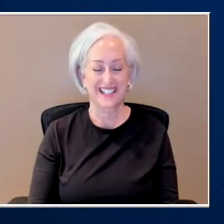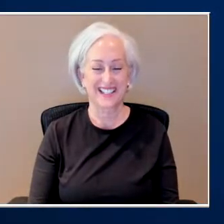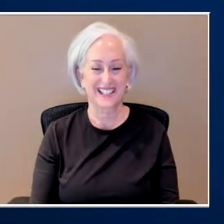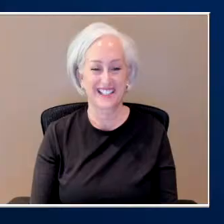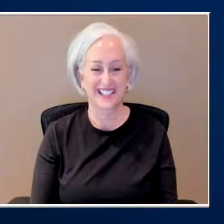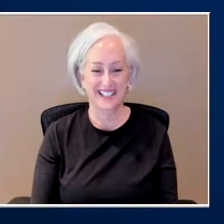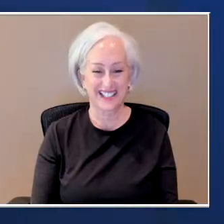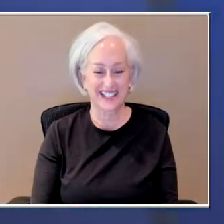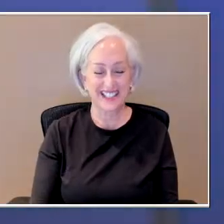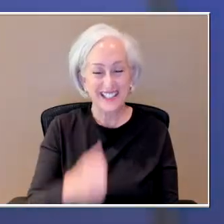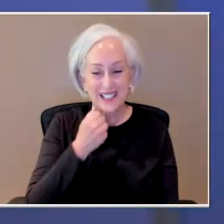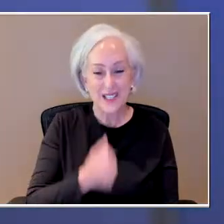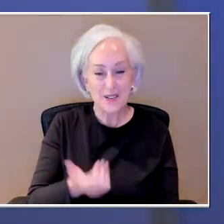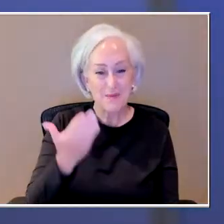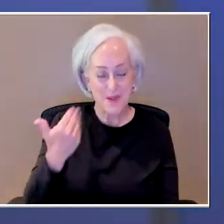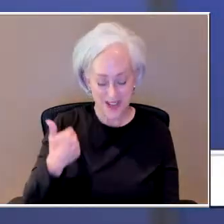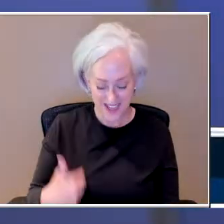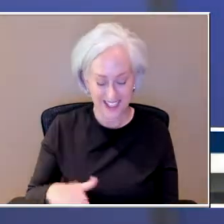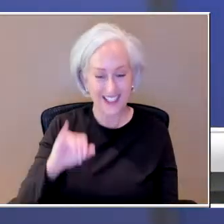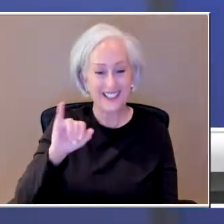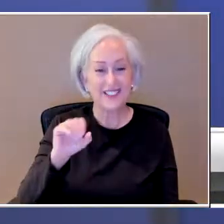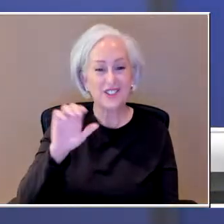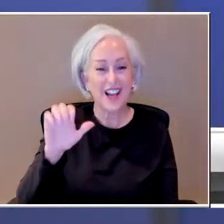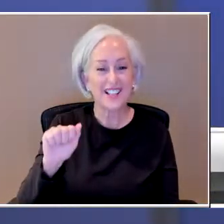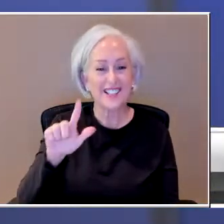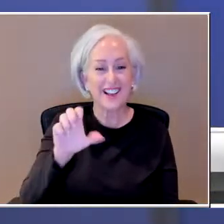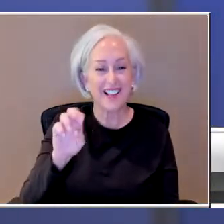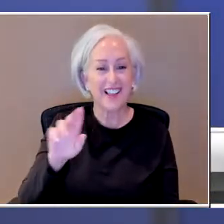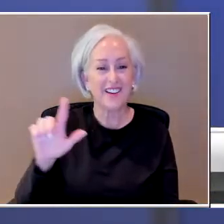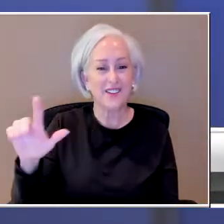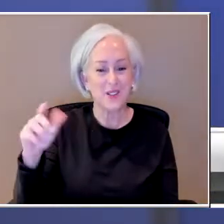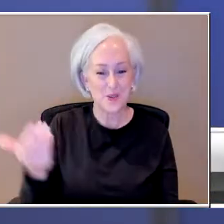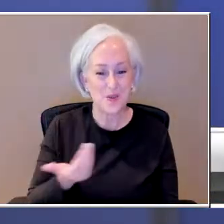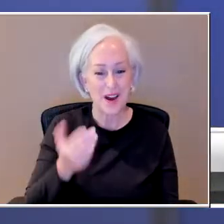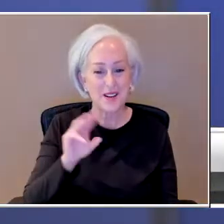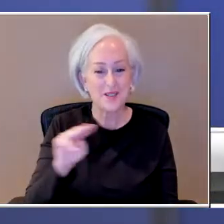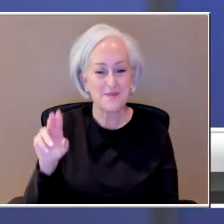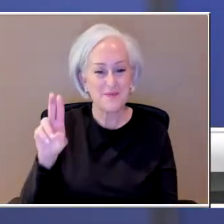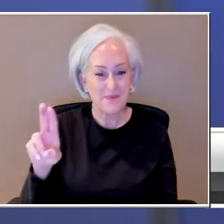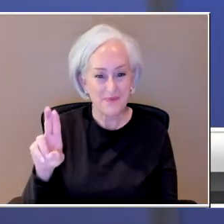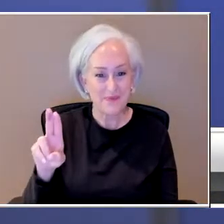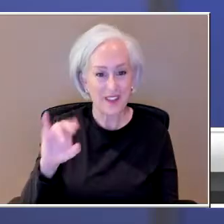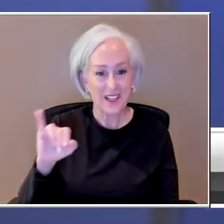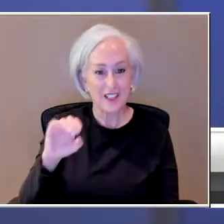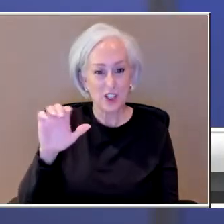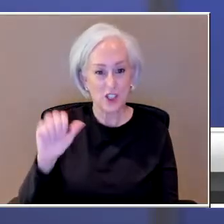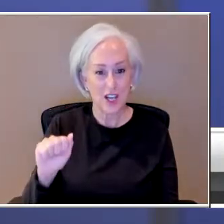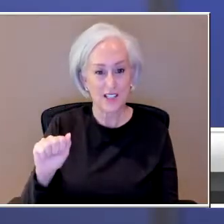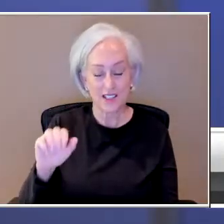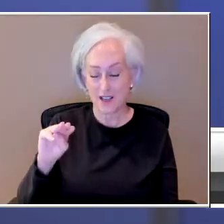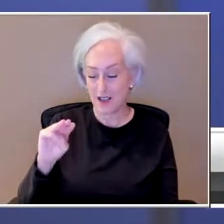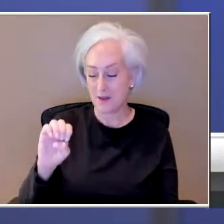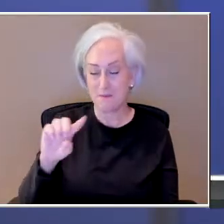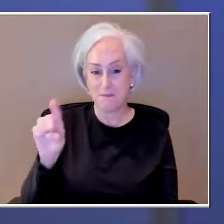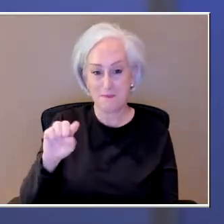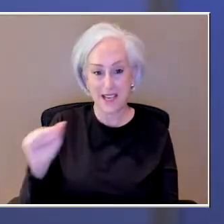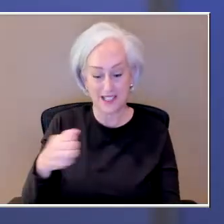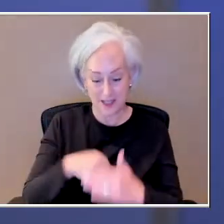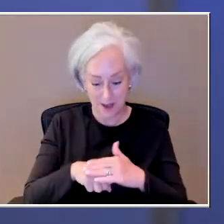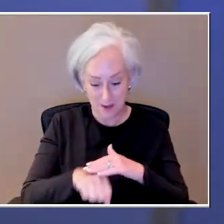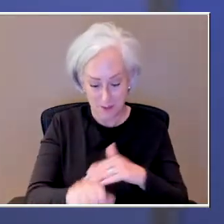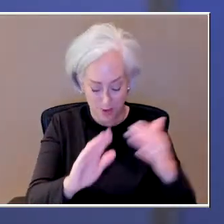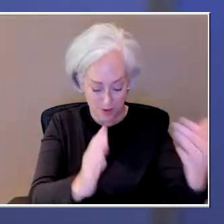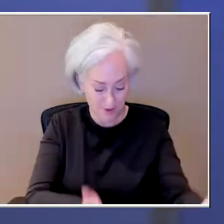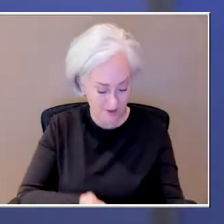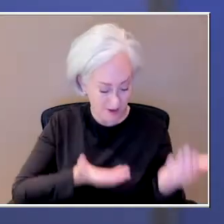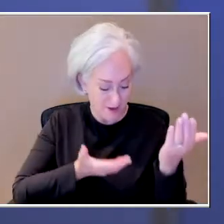Good morning, I'm Jessica Lovell, and welcome to the Morning Medical Update. When Jessica Meza gave birth to her baby boy, Brennan, she was